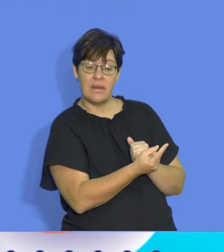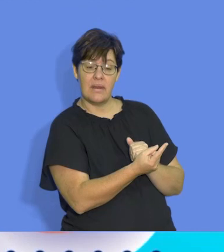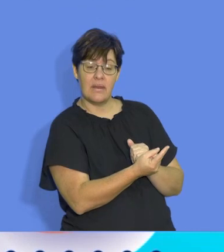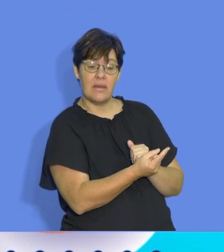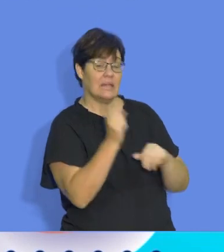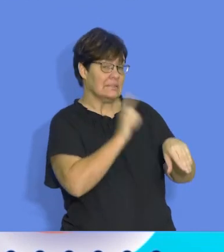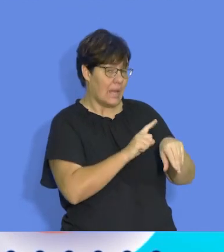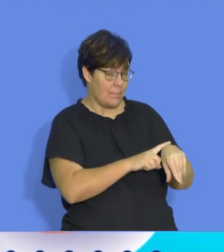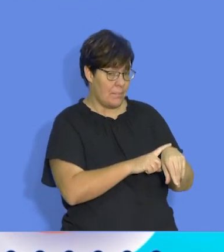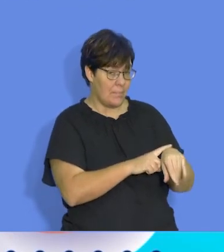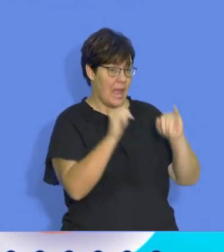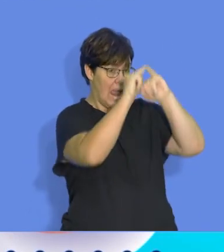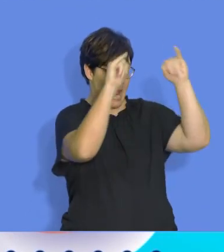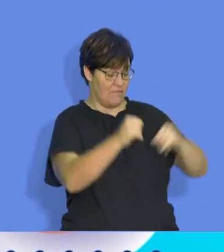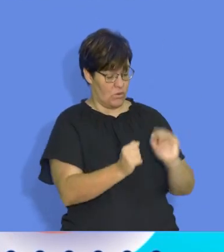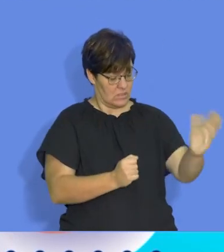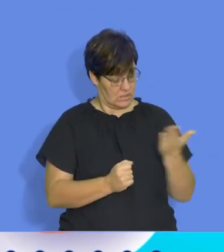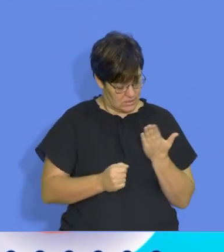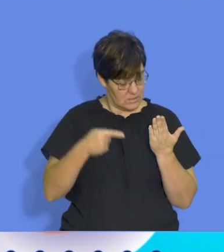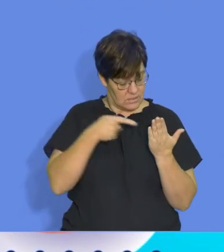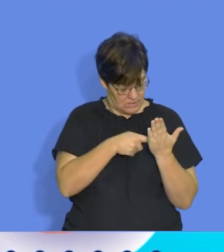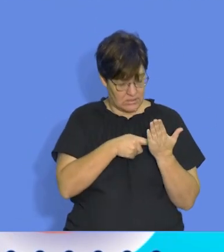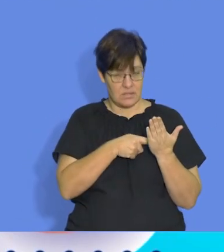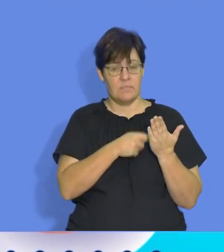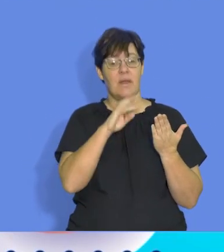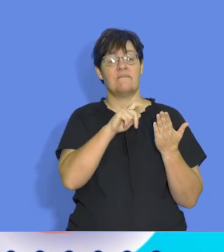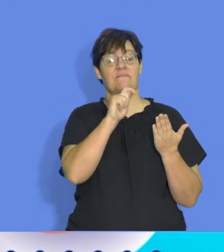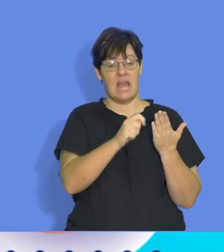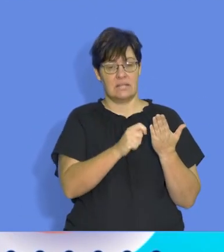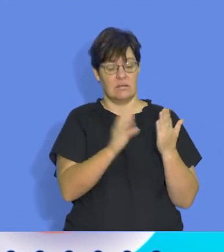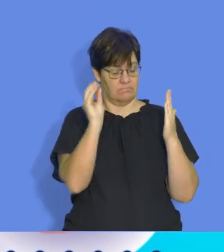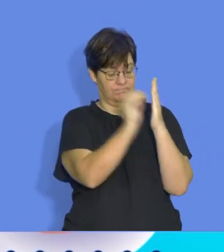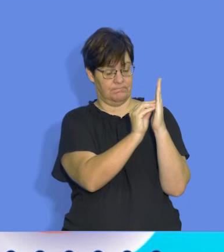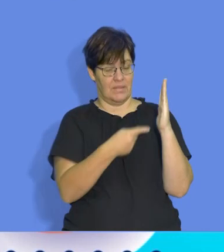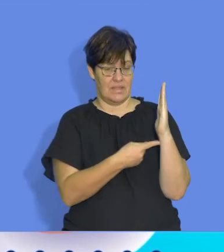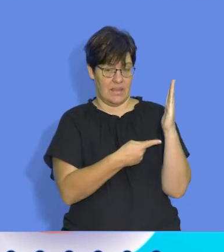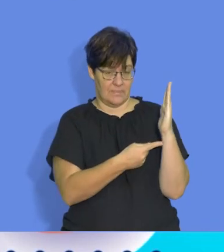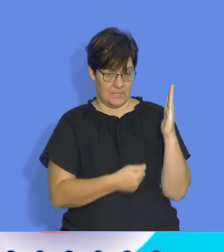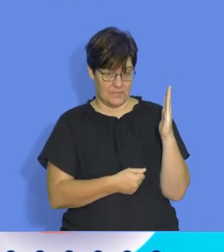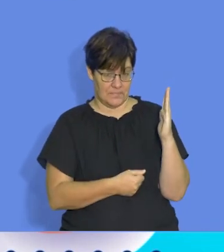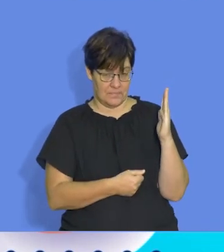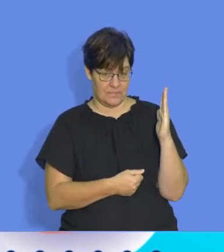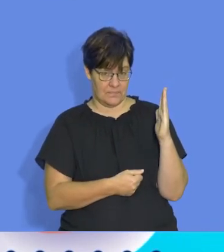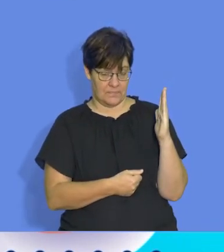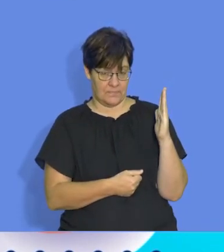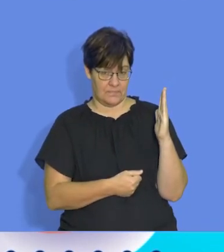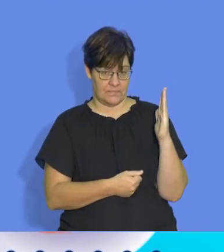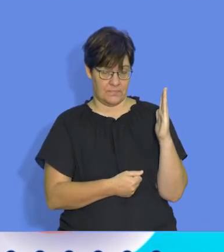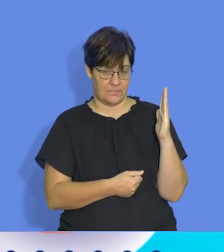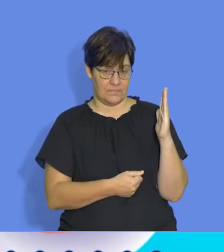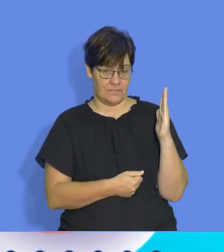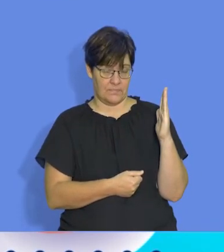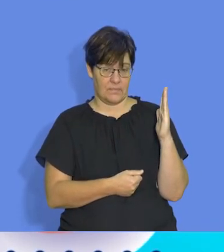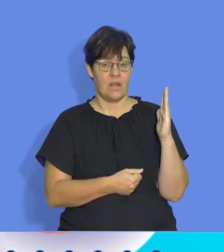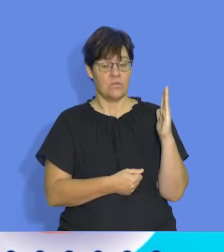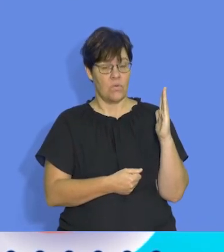the invoice is issued, that's when the VAT is recorded. Okay? Meaning you're submitting